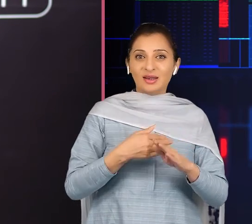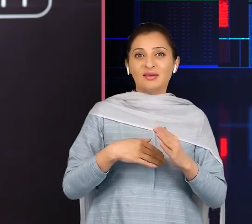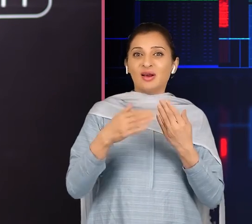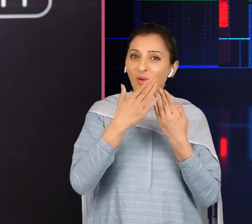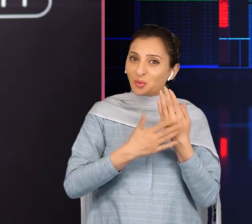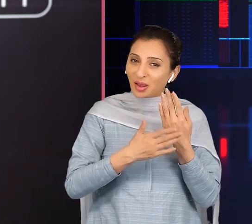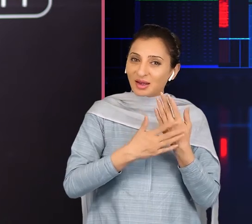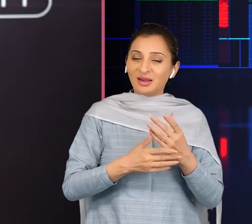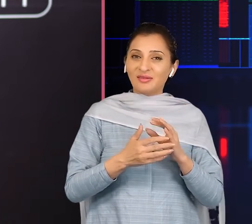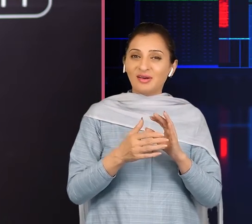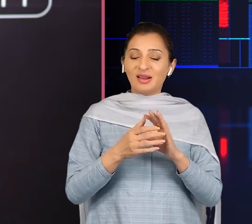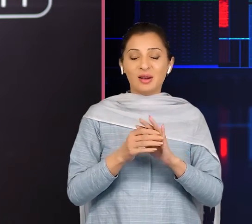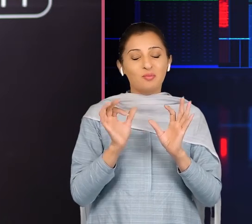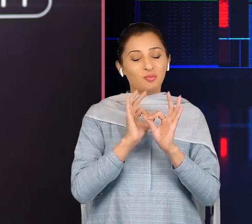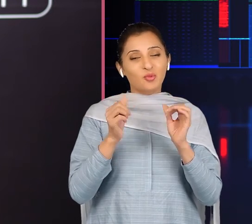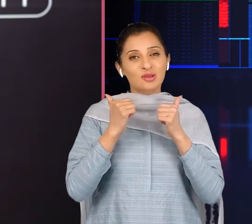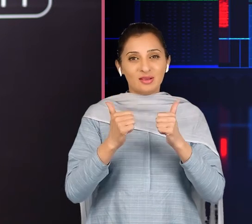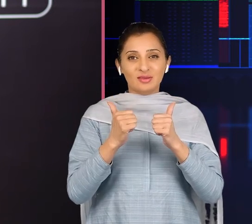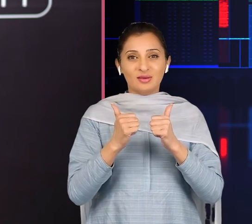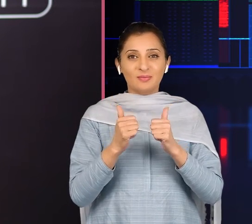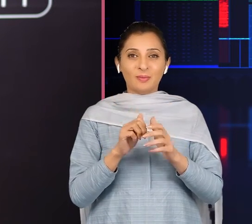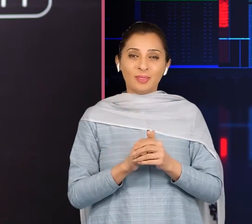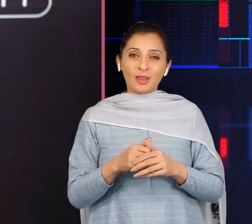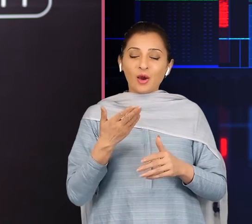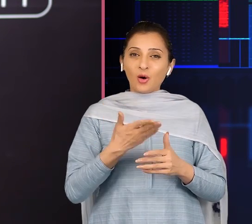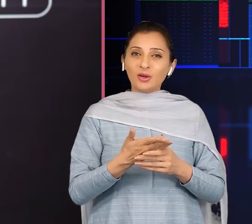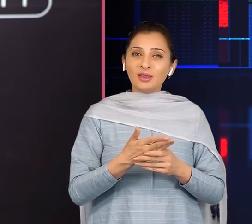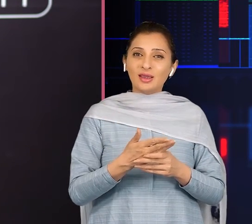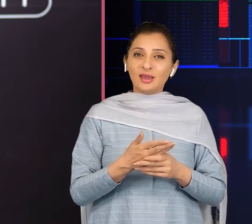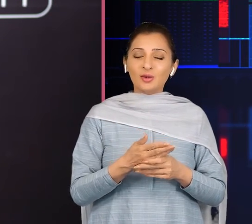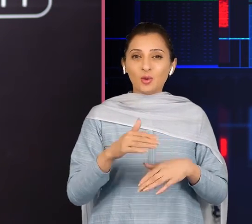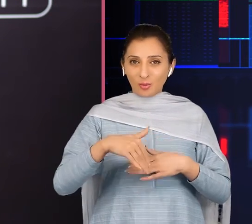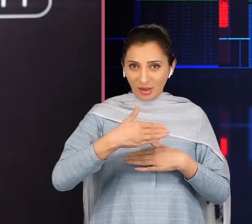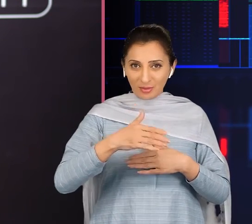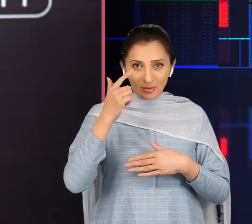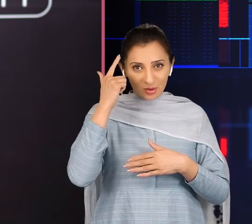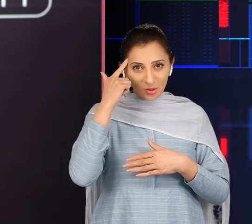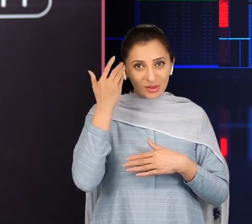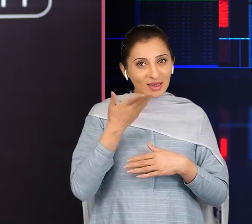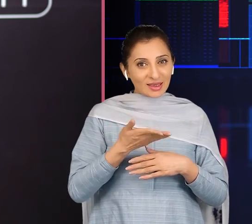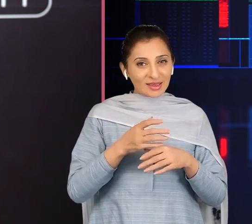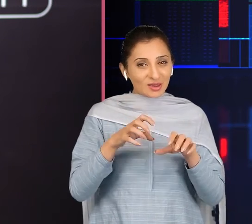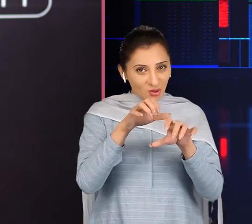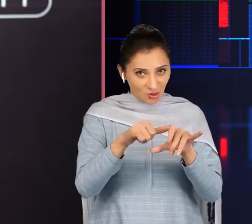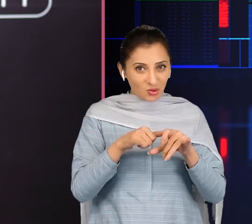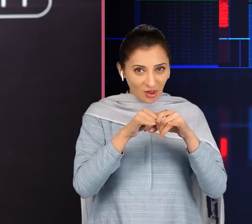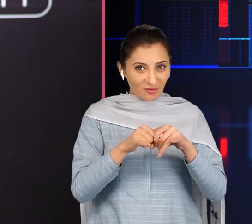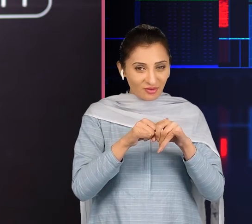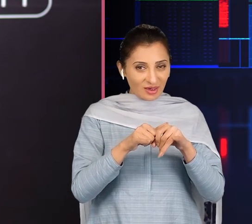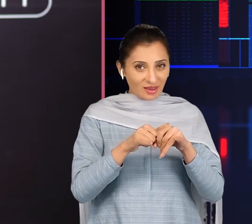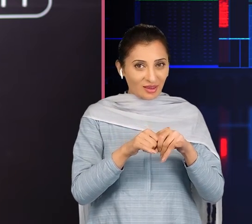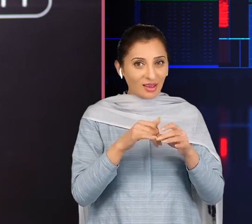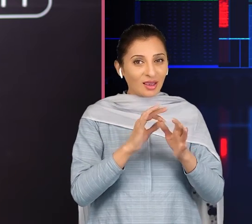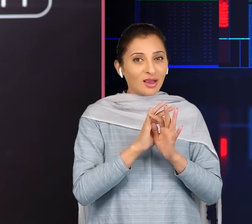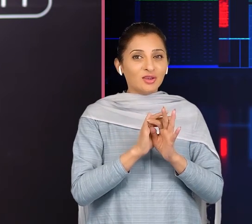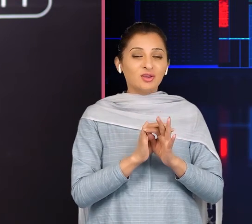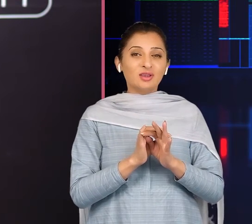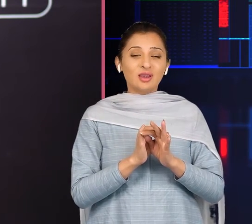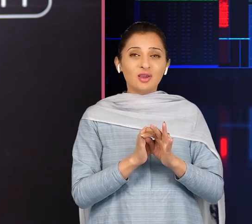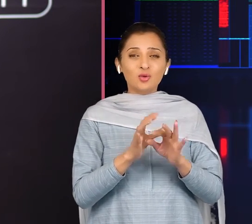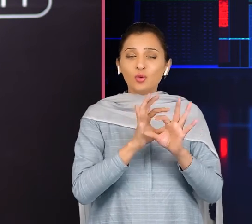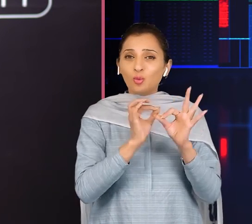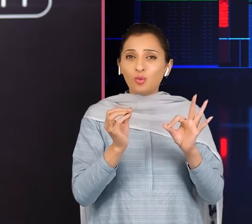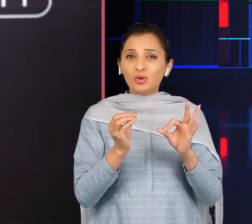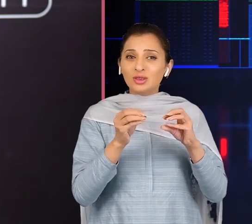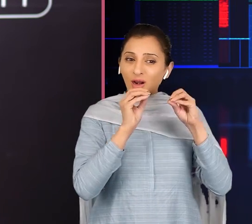heart, but it has also reminded us that these beings are very, very capable of feeling. And these beings, they do not get enough